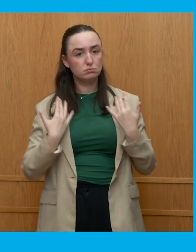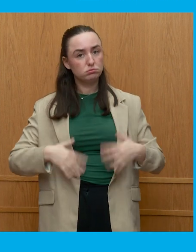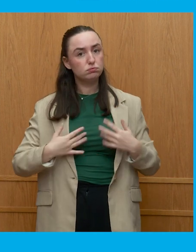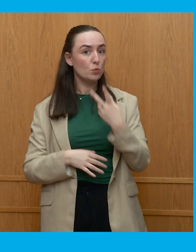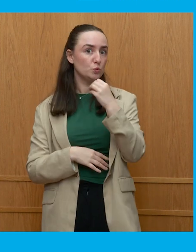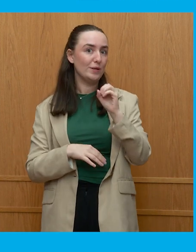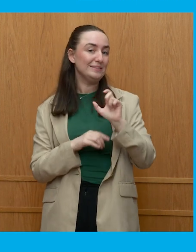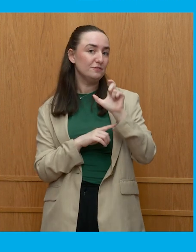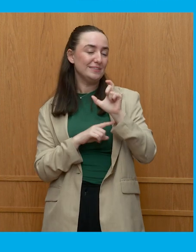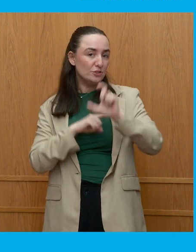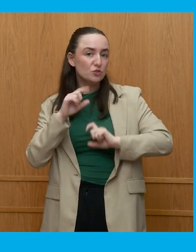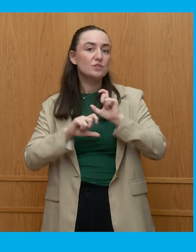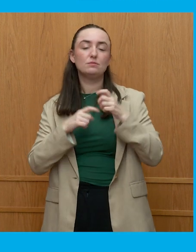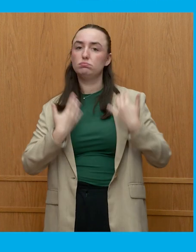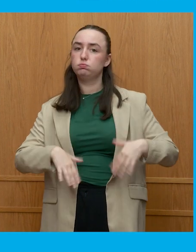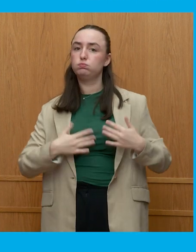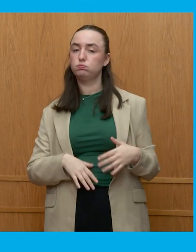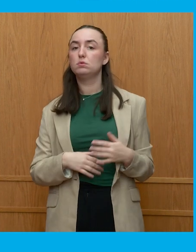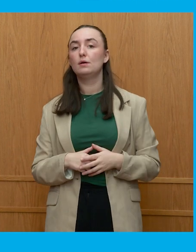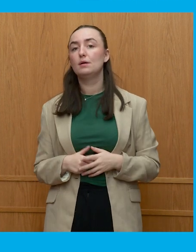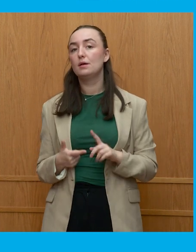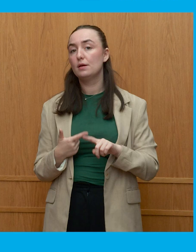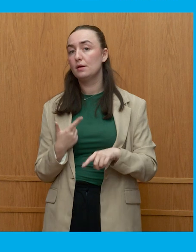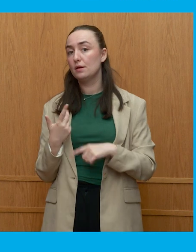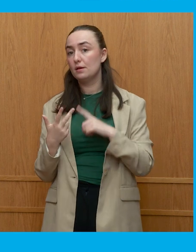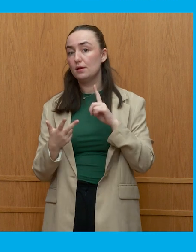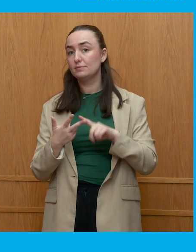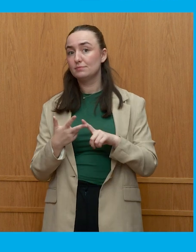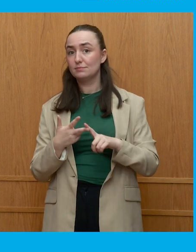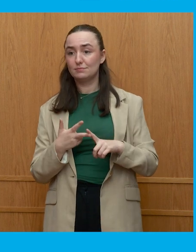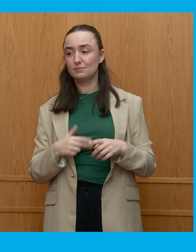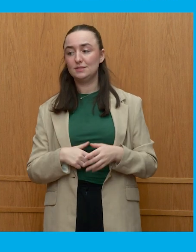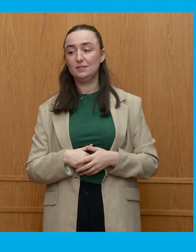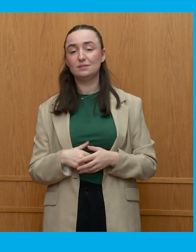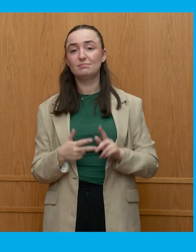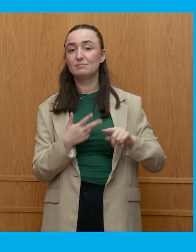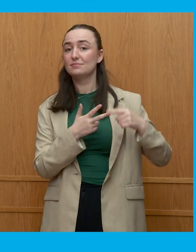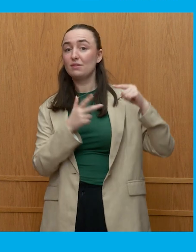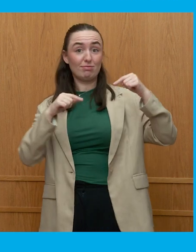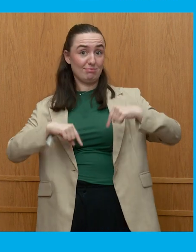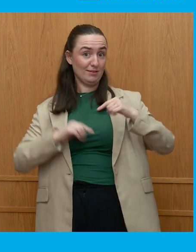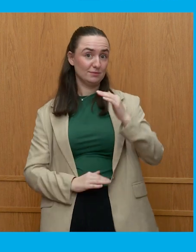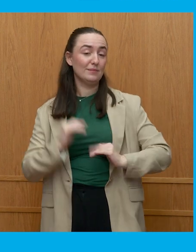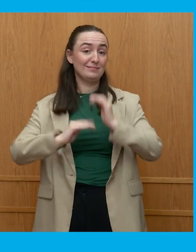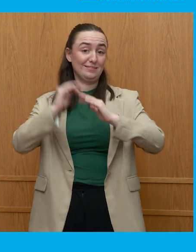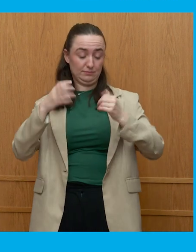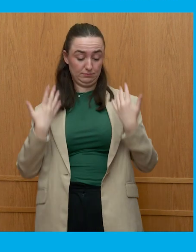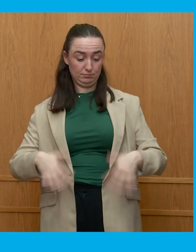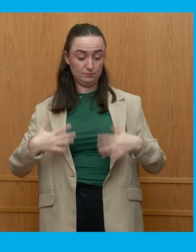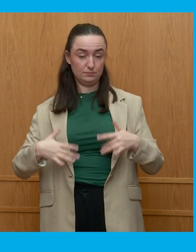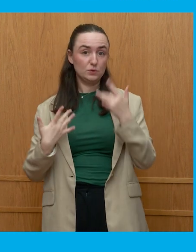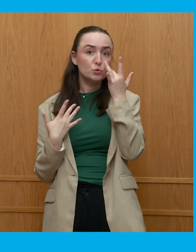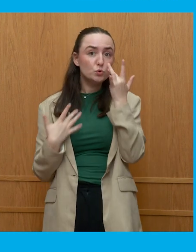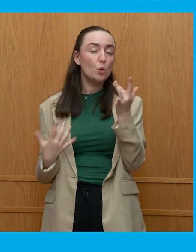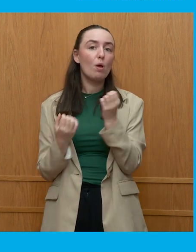century. And then it's got the light around every corner. In a way, I think that this building embodies a lot